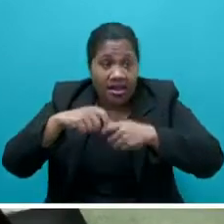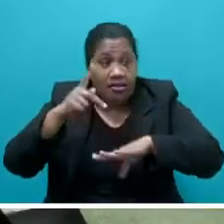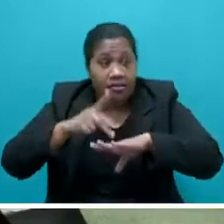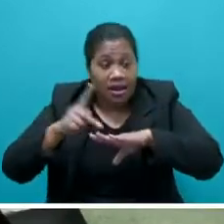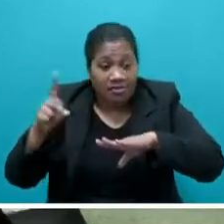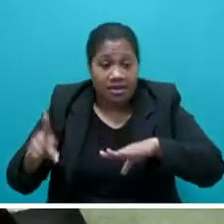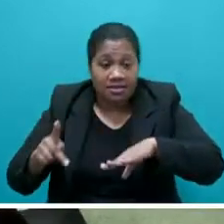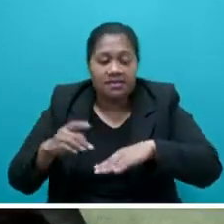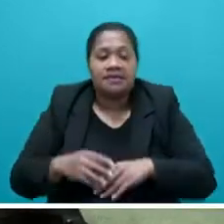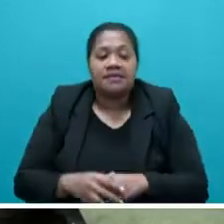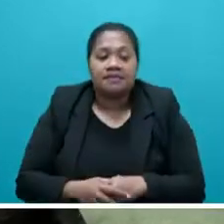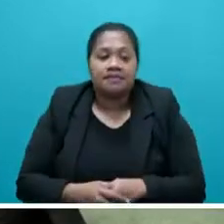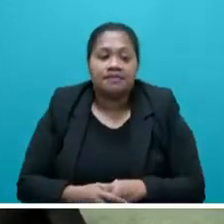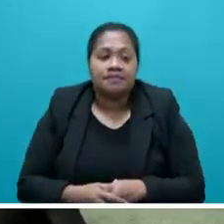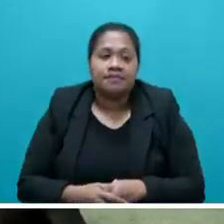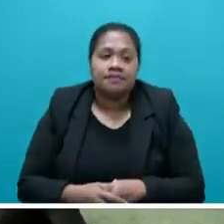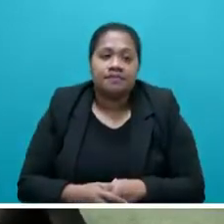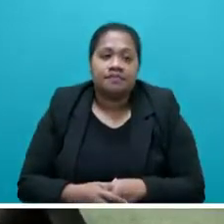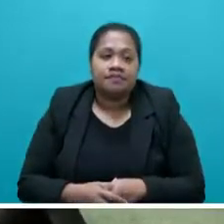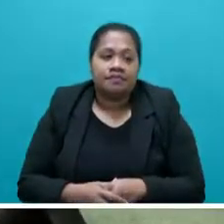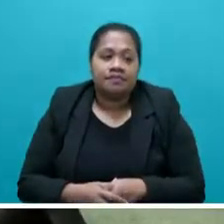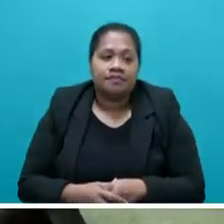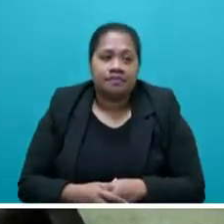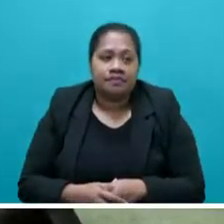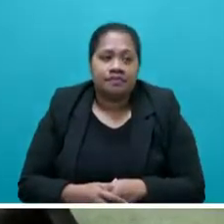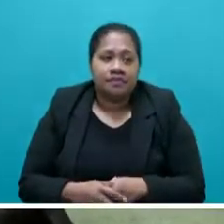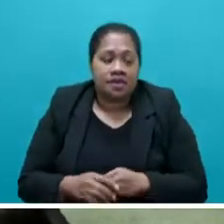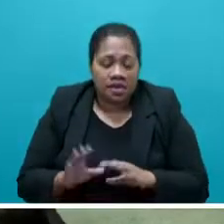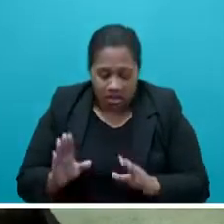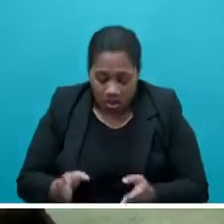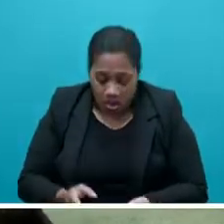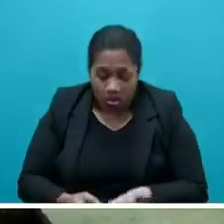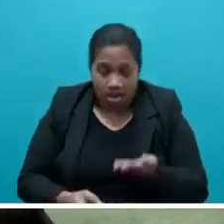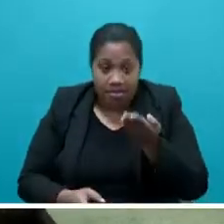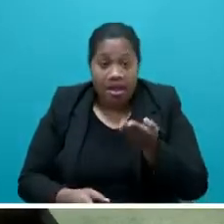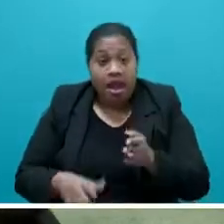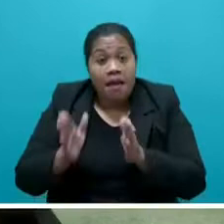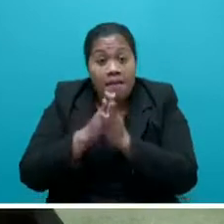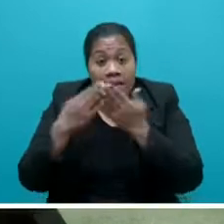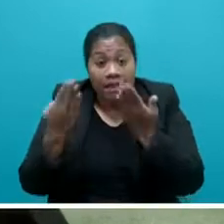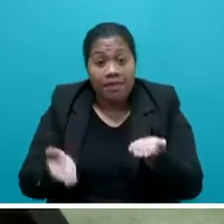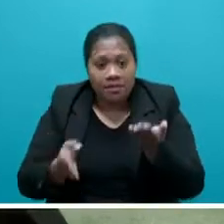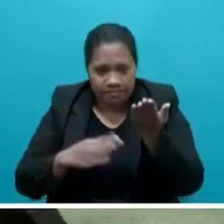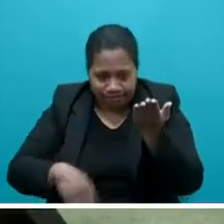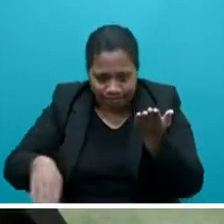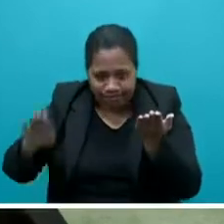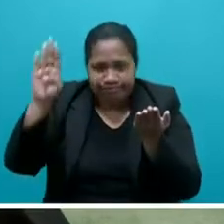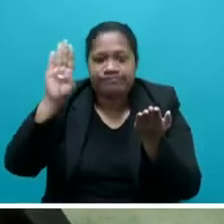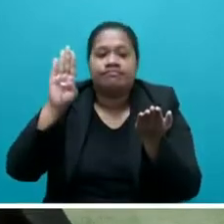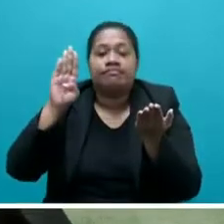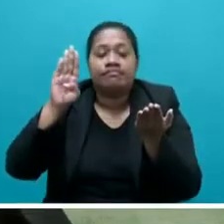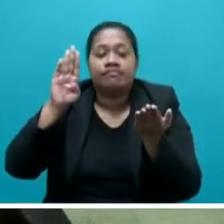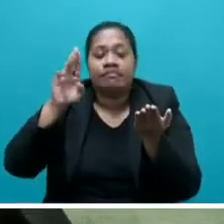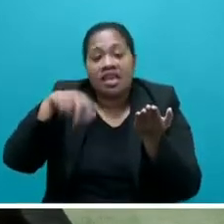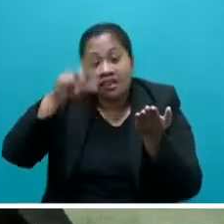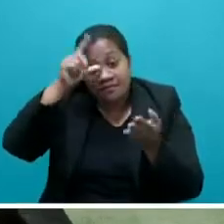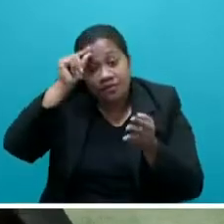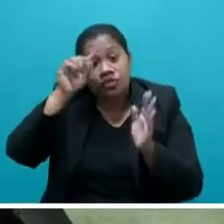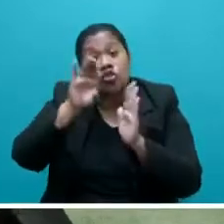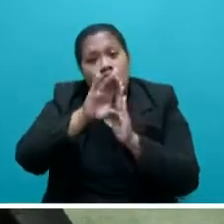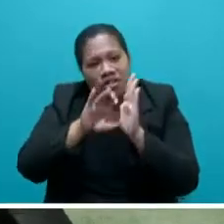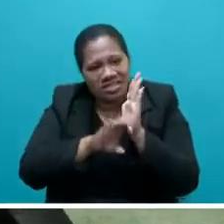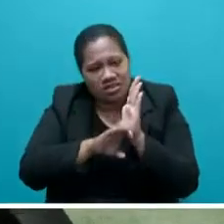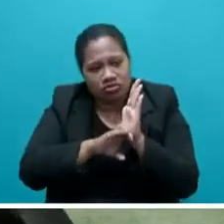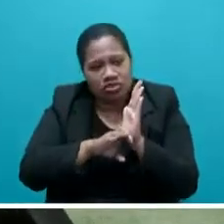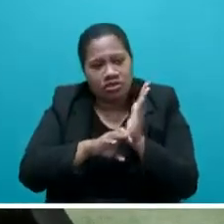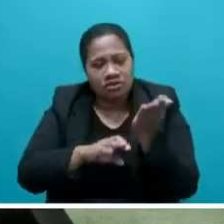here, held up the Bibles, and swore to uphold the Fijian Constitution. They swore to uphold the